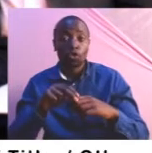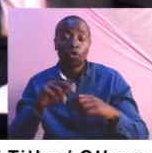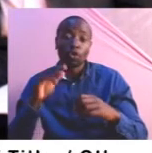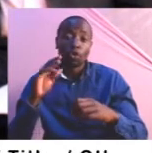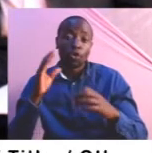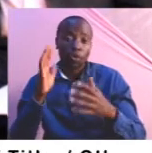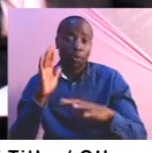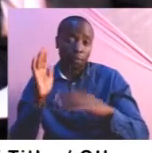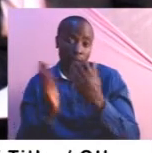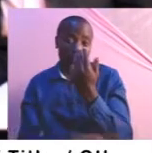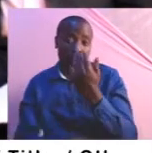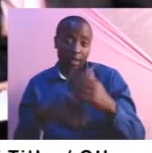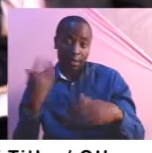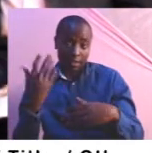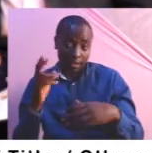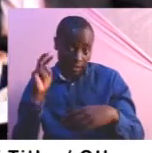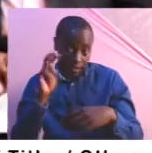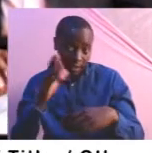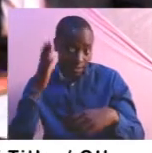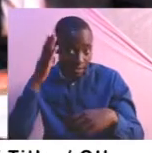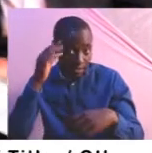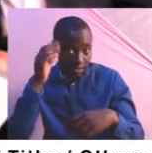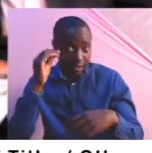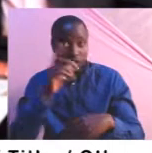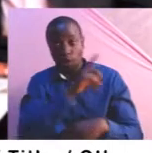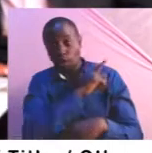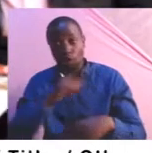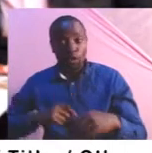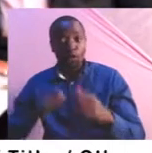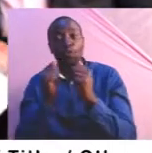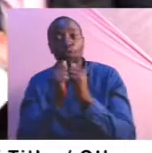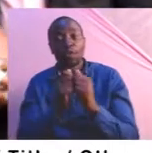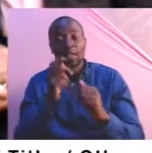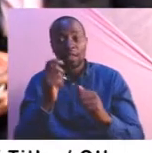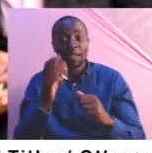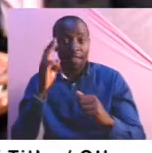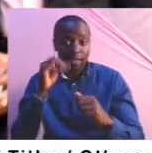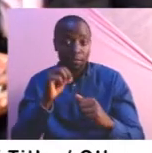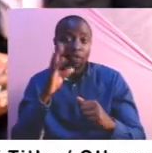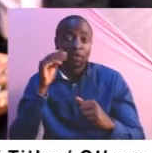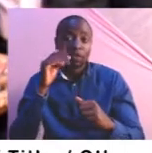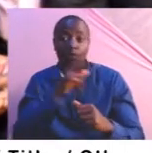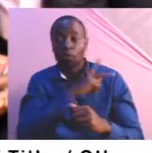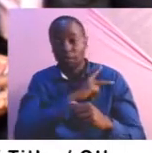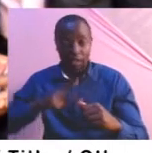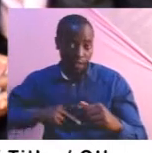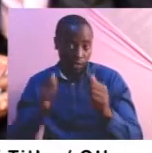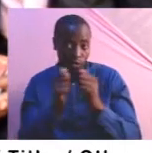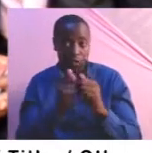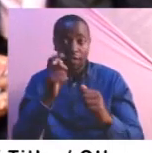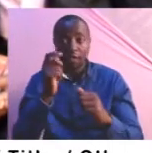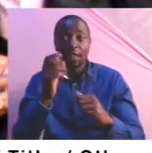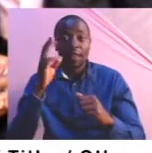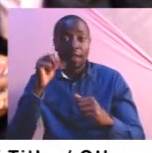is observed in Israel. The Lord their God is with them. The shout of the king is among them. God